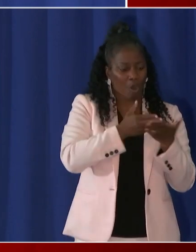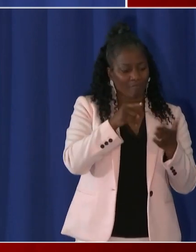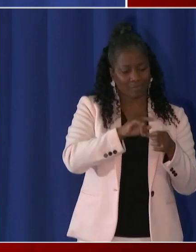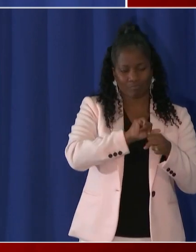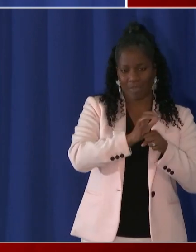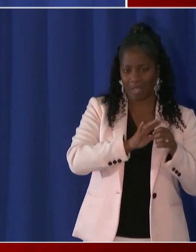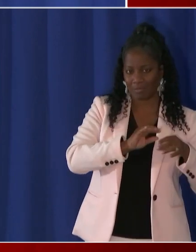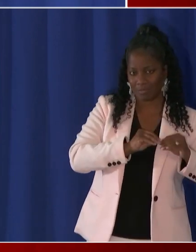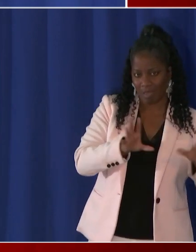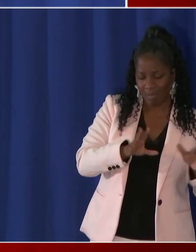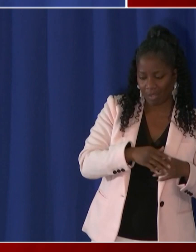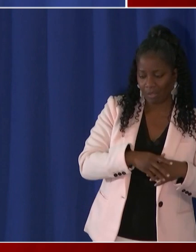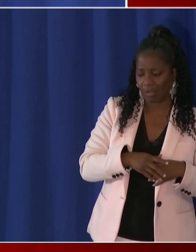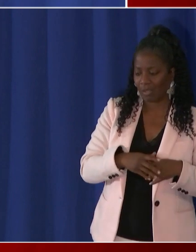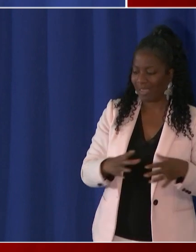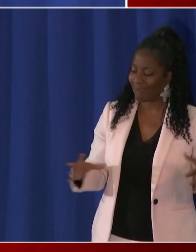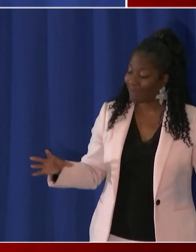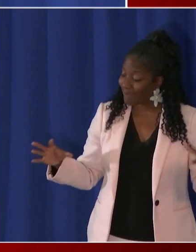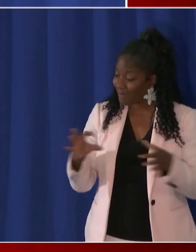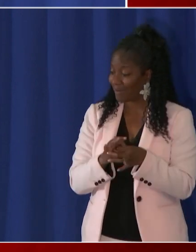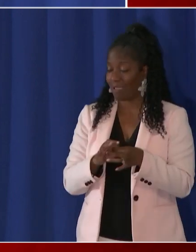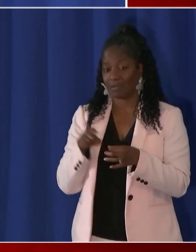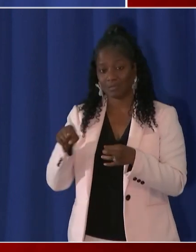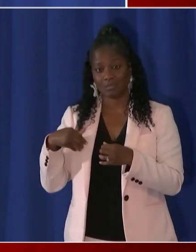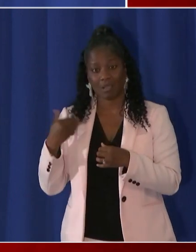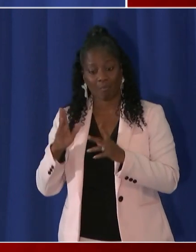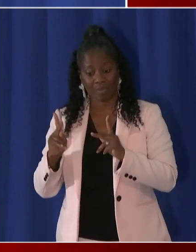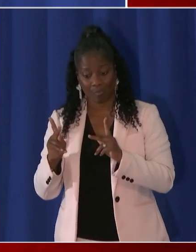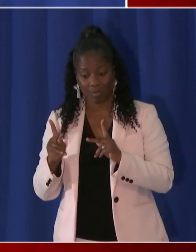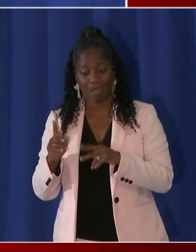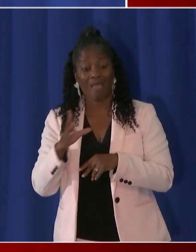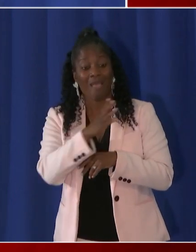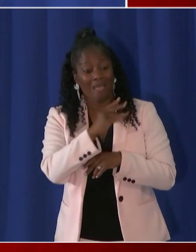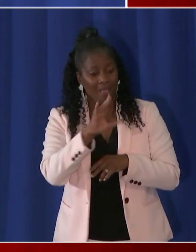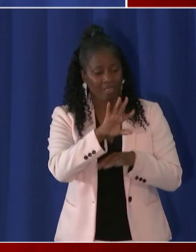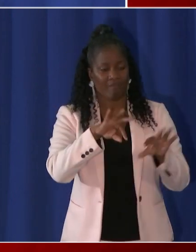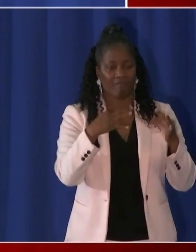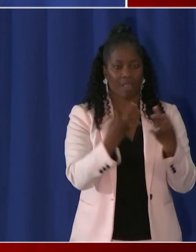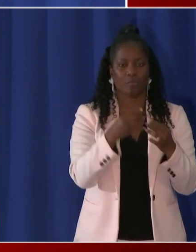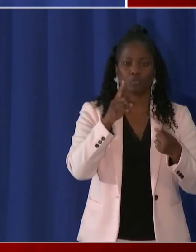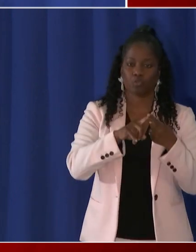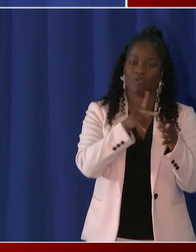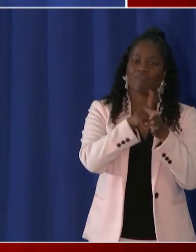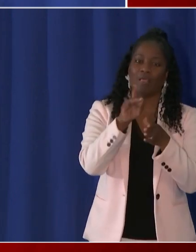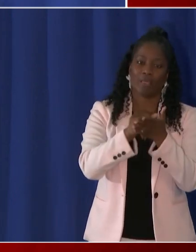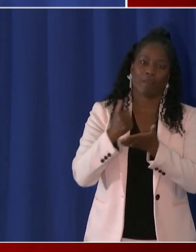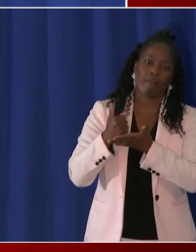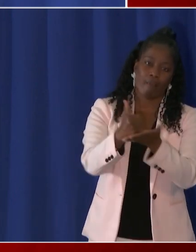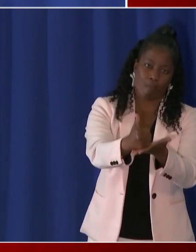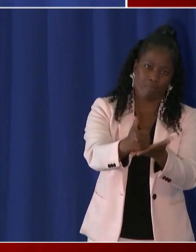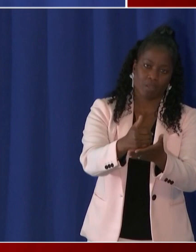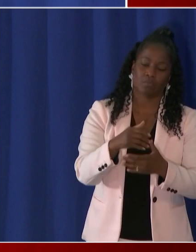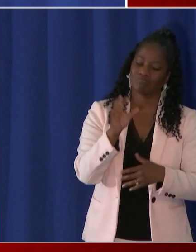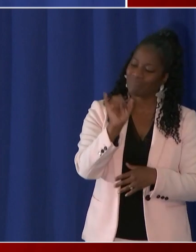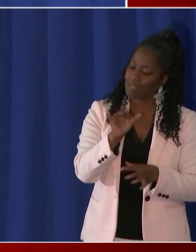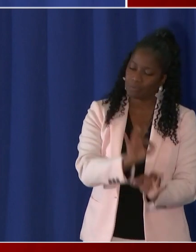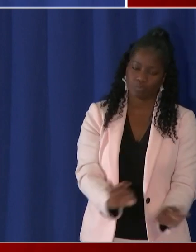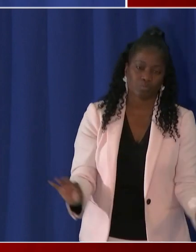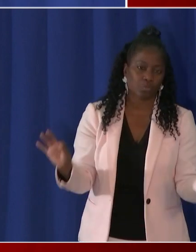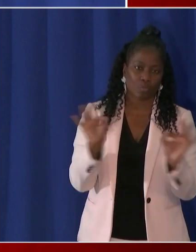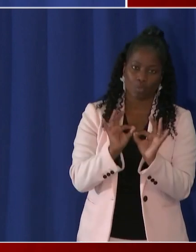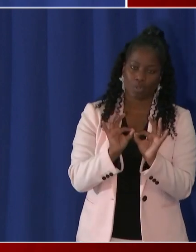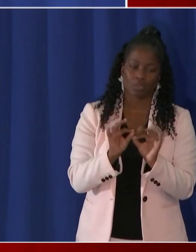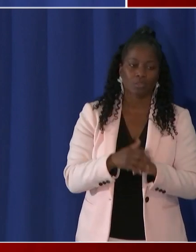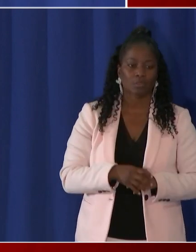it connects young people and their families to professionals who can help them. So that's important. It's important